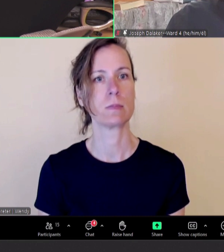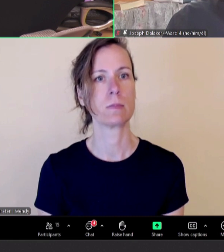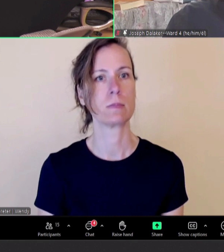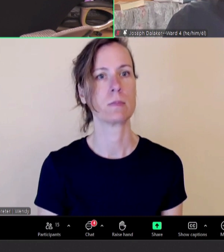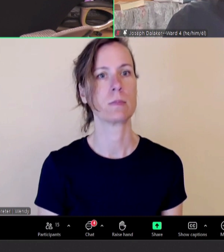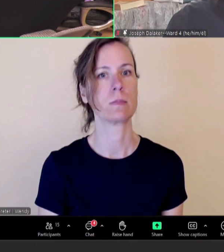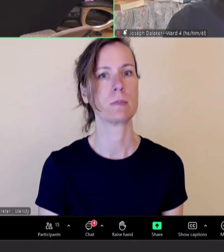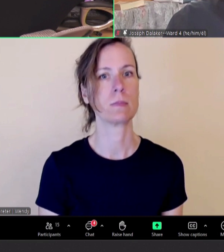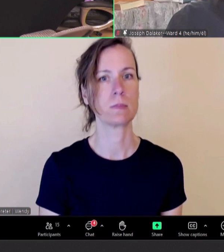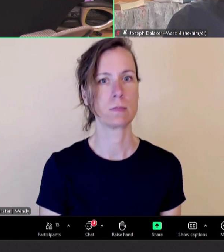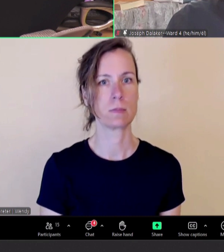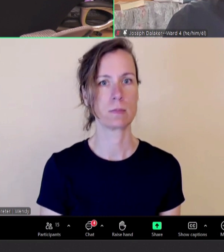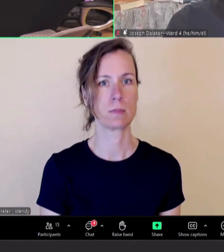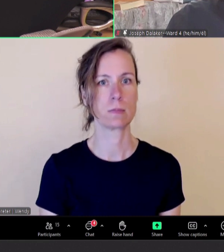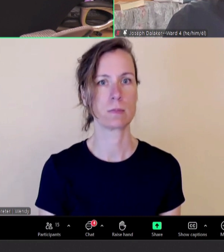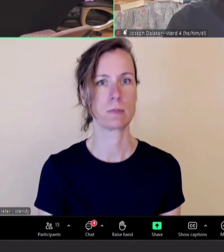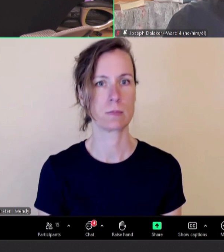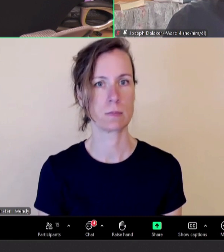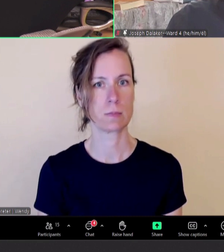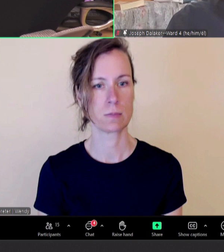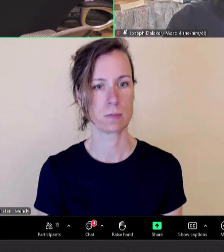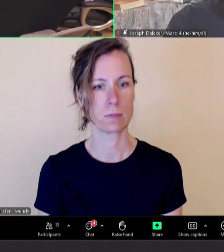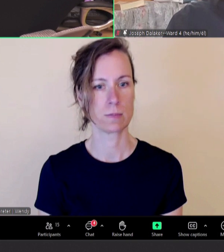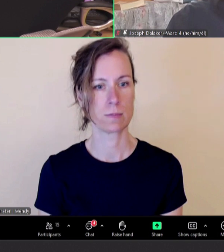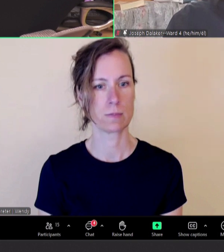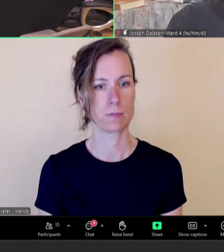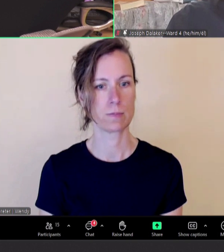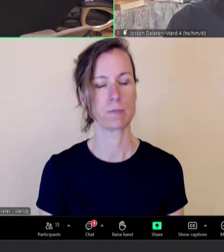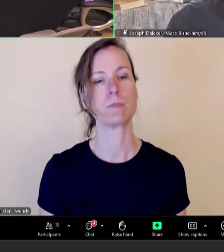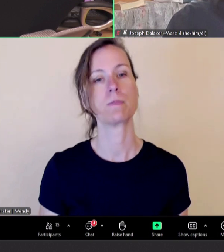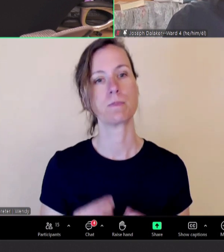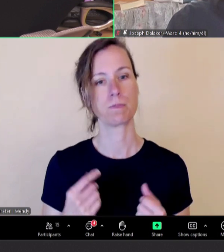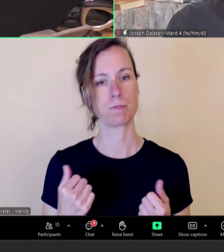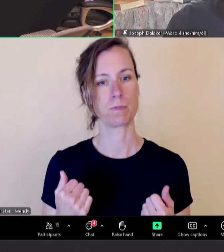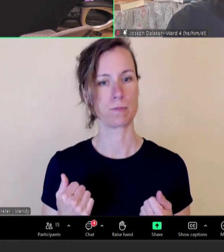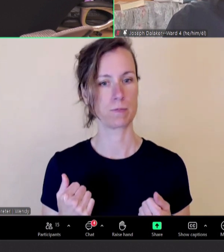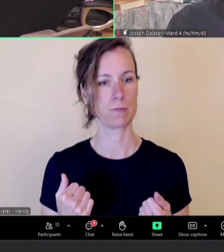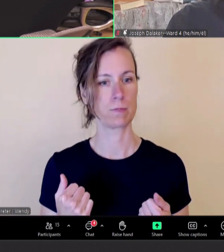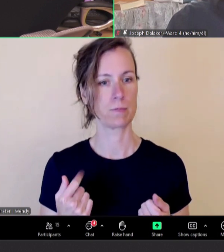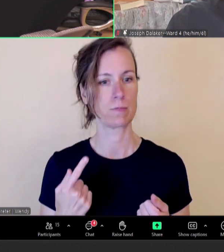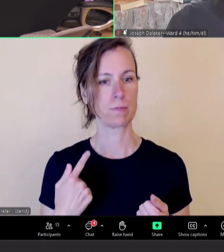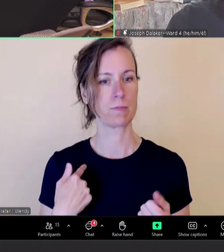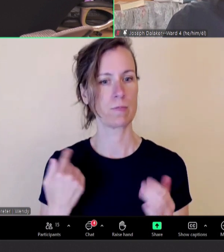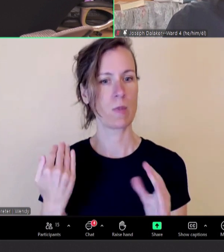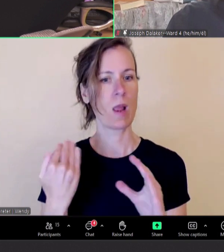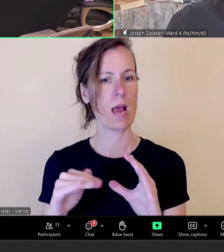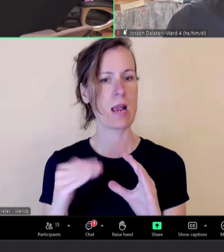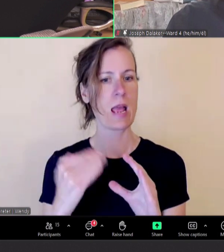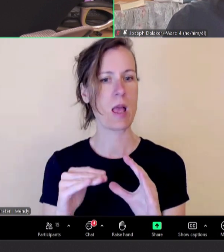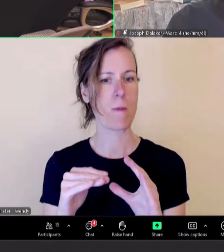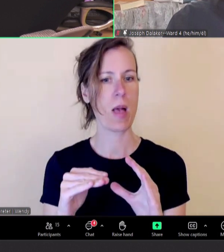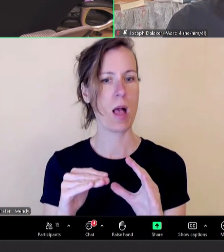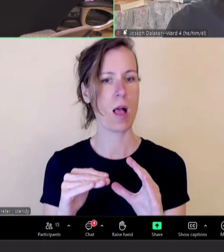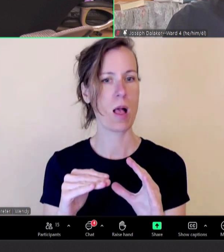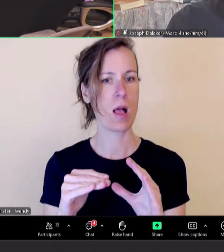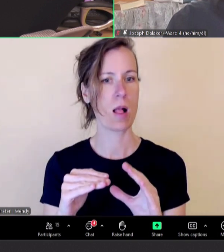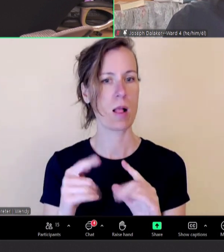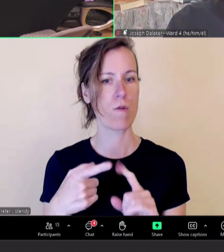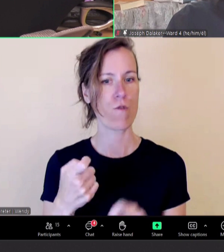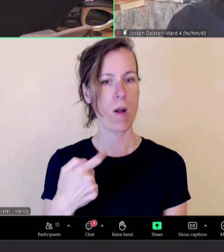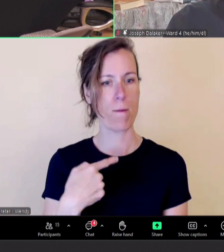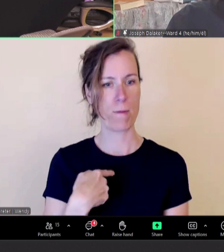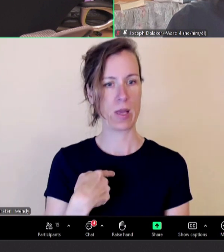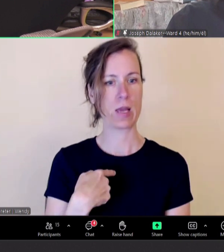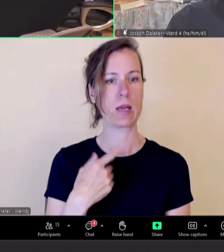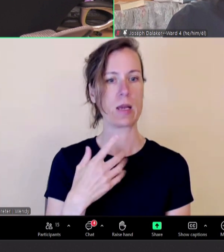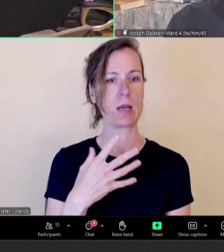I think right about now we're just trying to, I sent out an email on behalf of me and town of Cheverly in